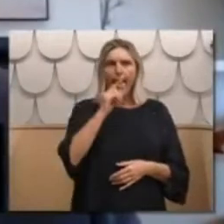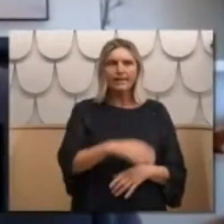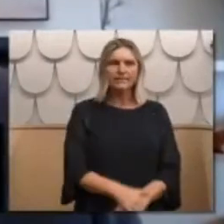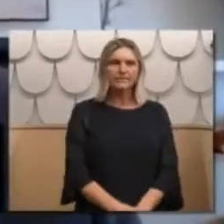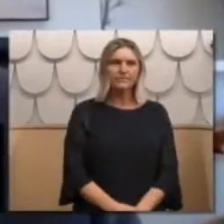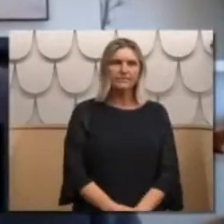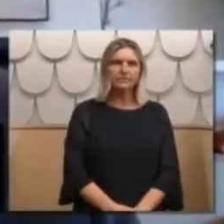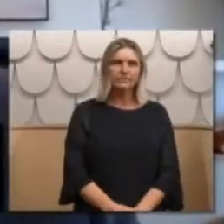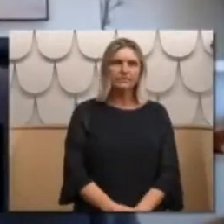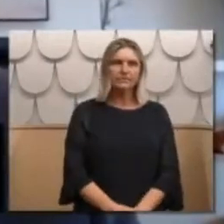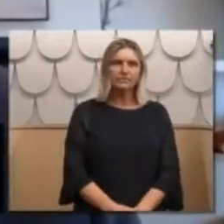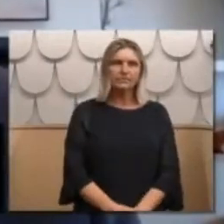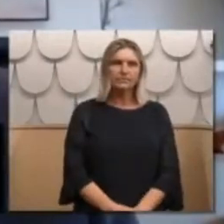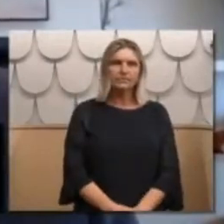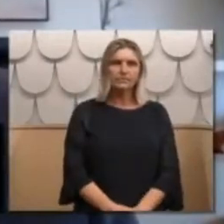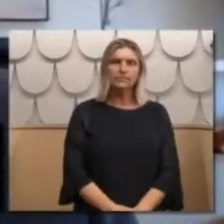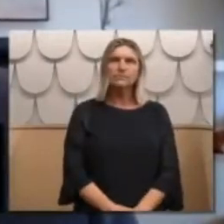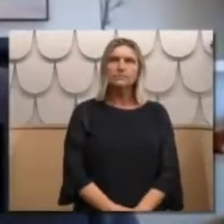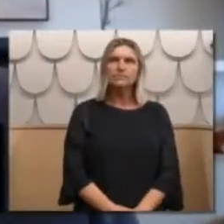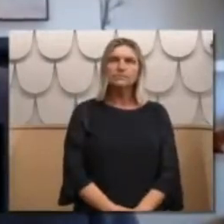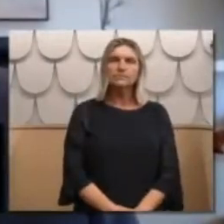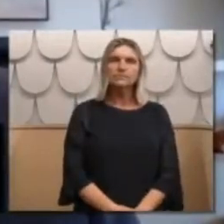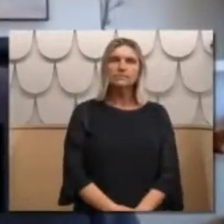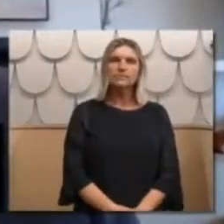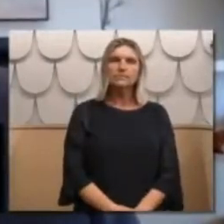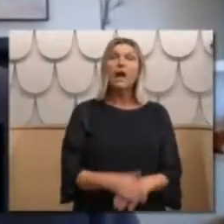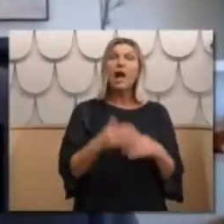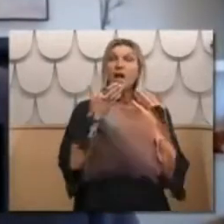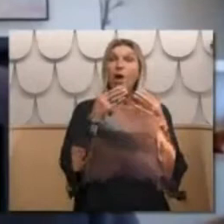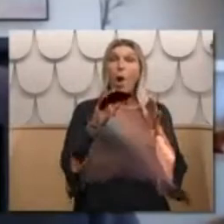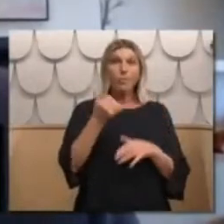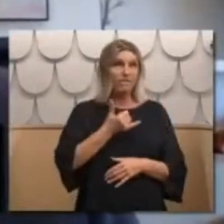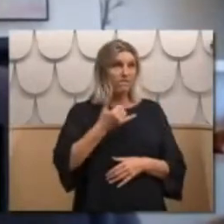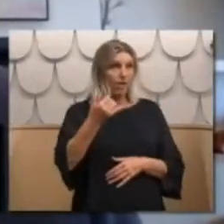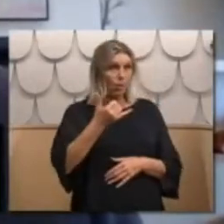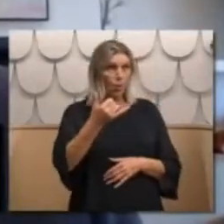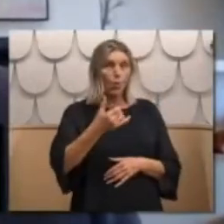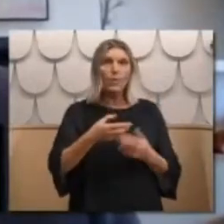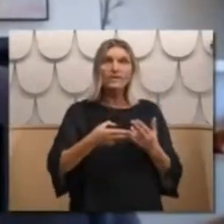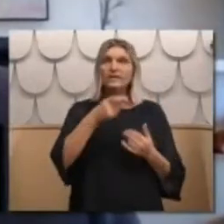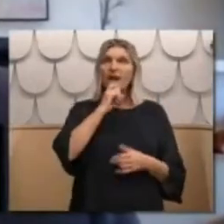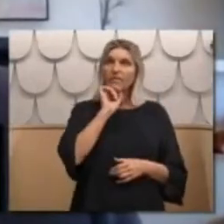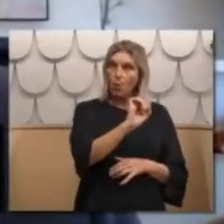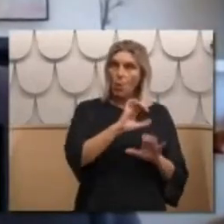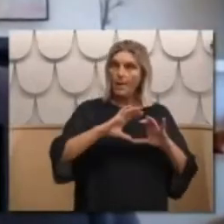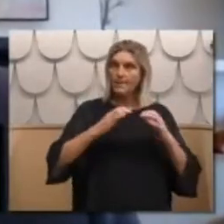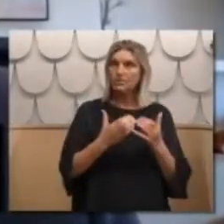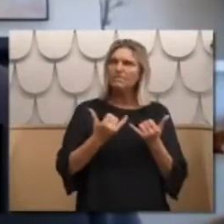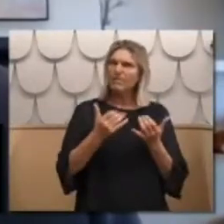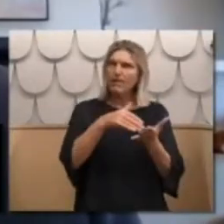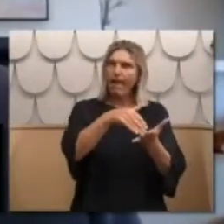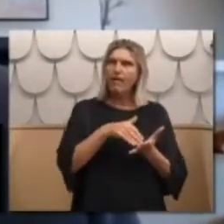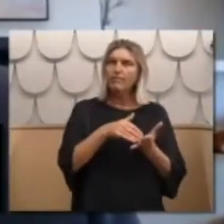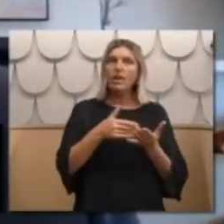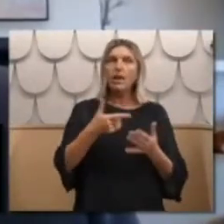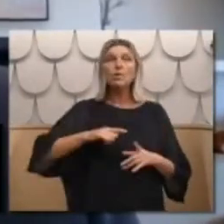Certainly, Your Honour, I've got an open line of communication with the staff at the Commission, have been extremely helpful, given my circumstances in Melbourne.